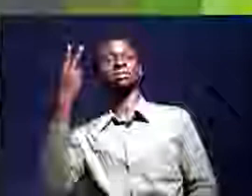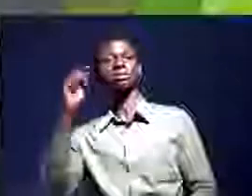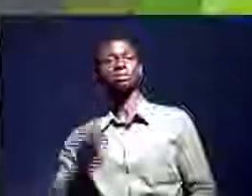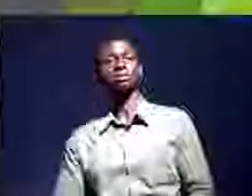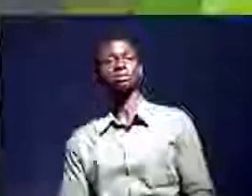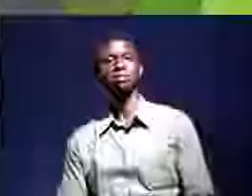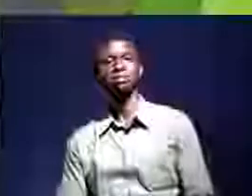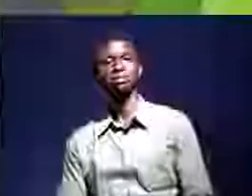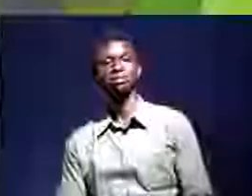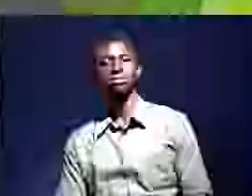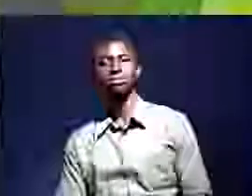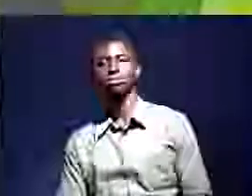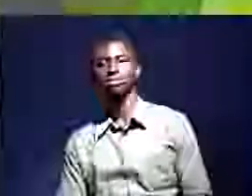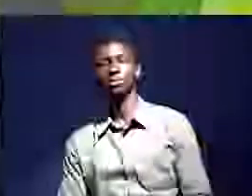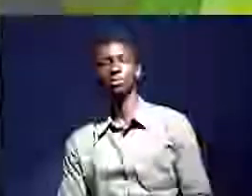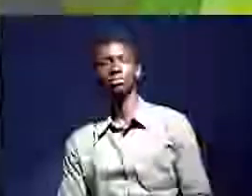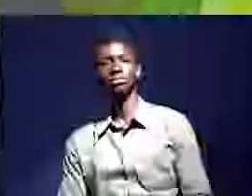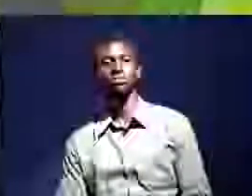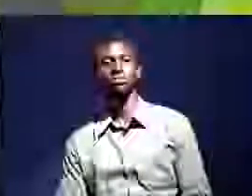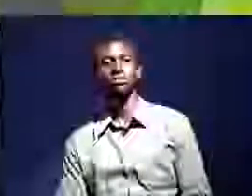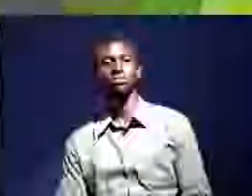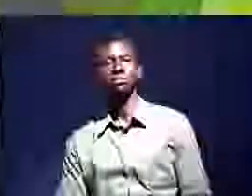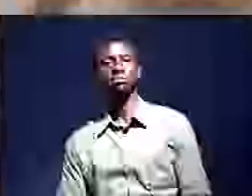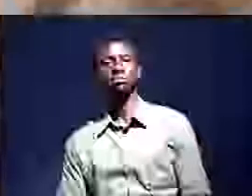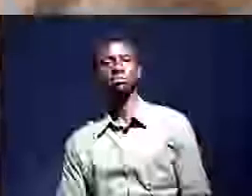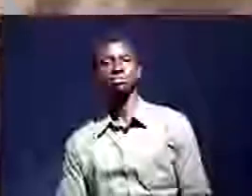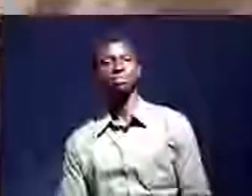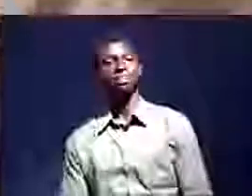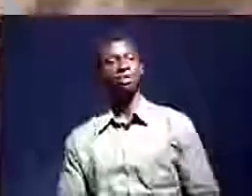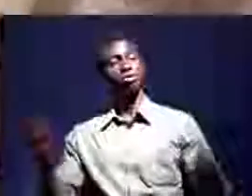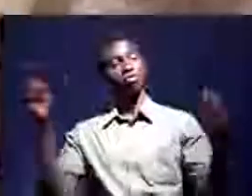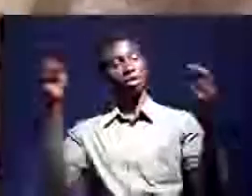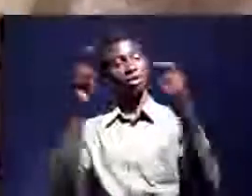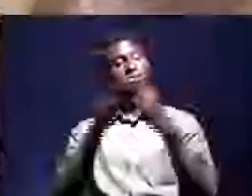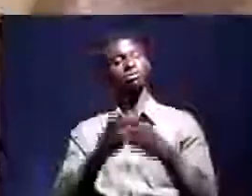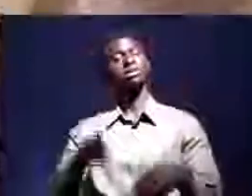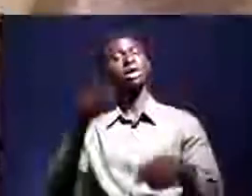right on the side of the road to listen to the word of God.